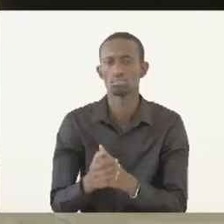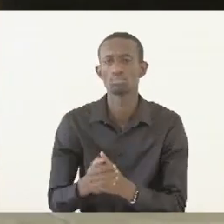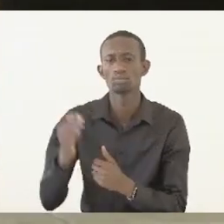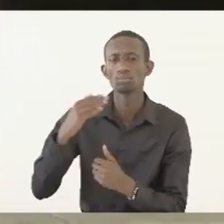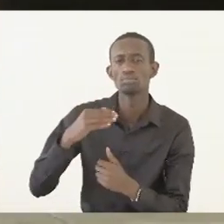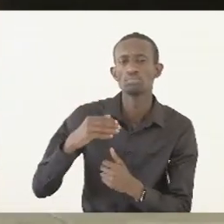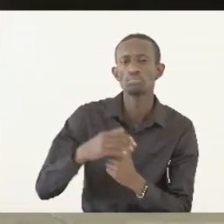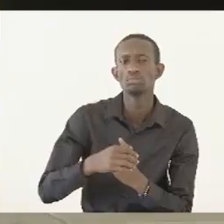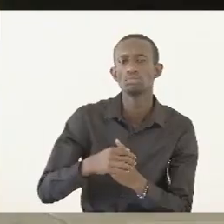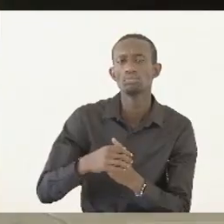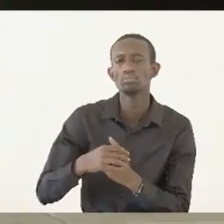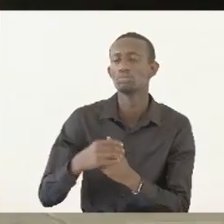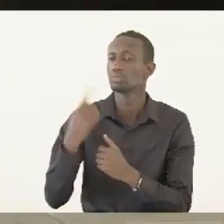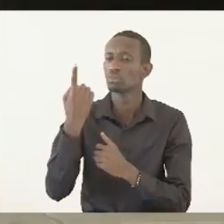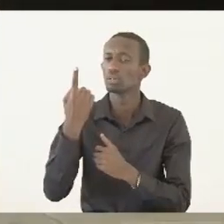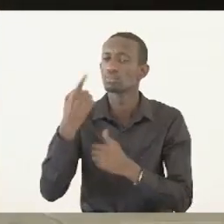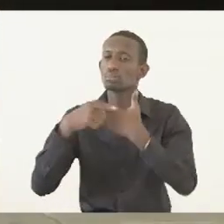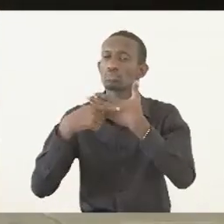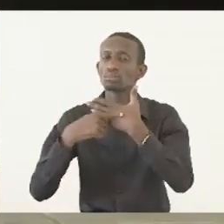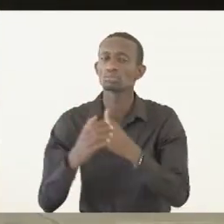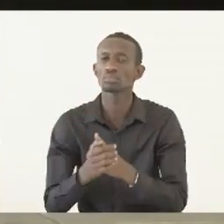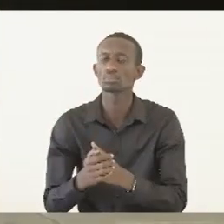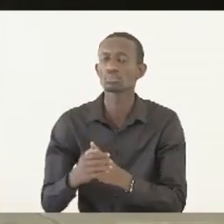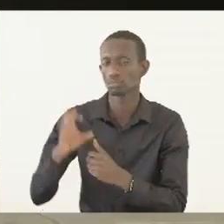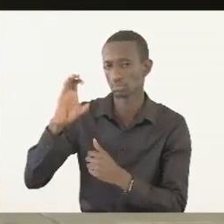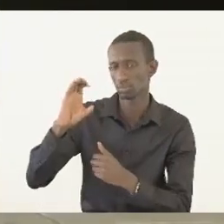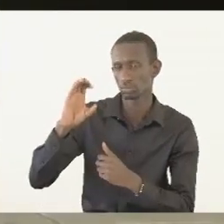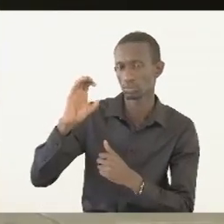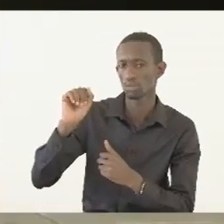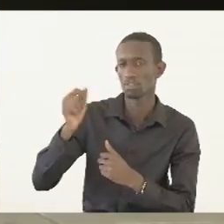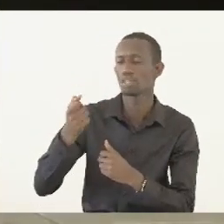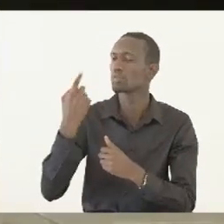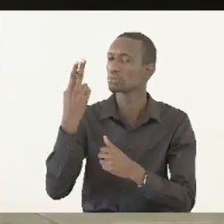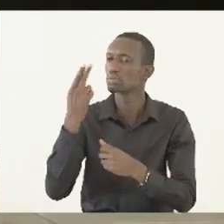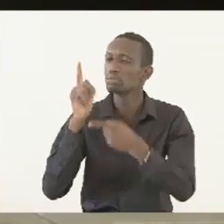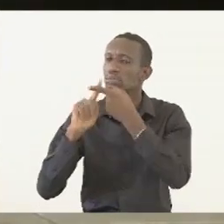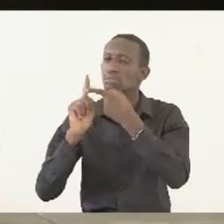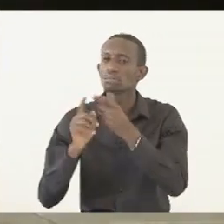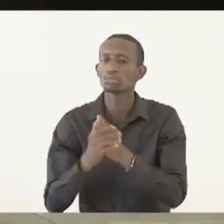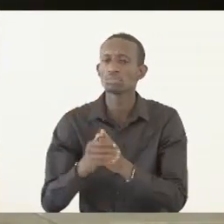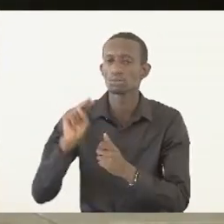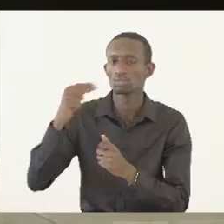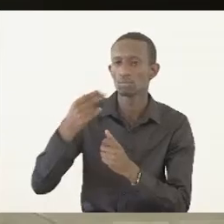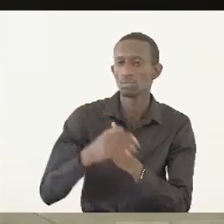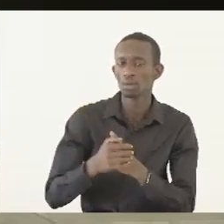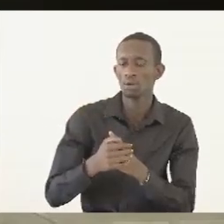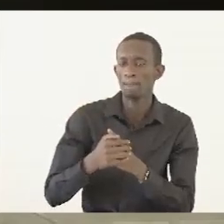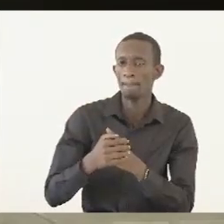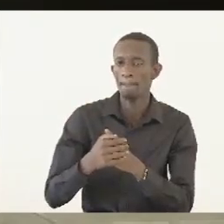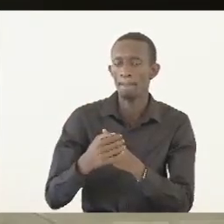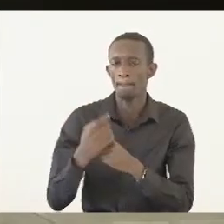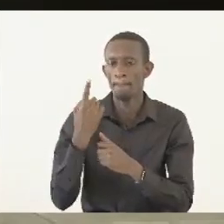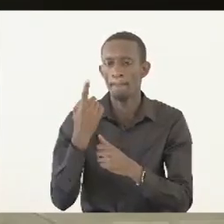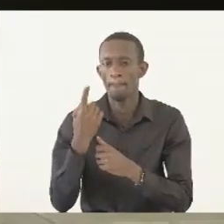hydrogen sulfide, we have 1 negative. On calcium, we have 2 positive. The ammonium ion, we have